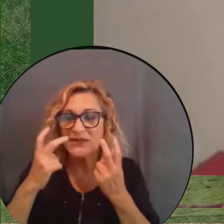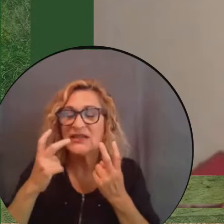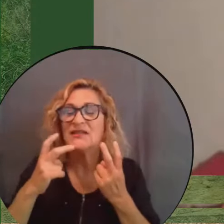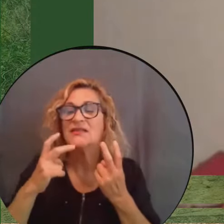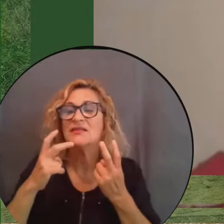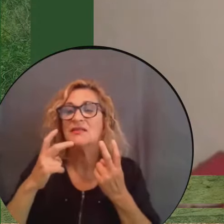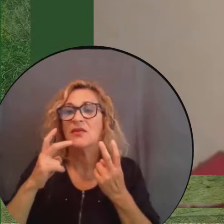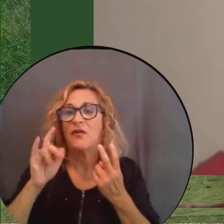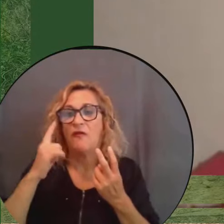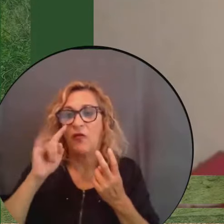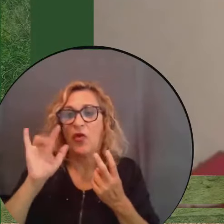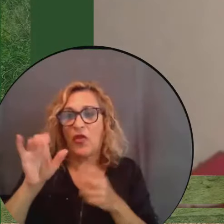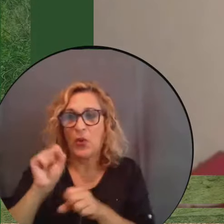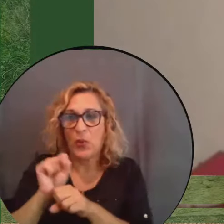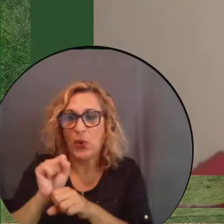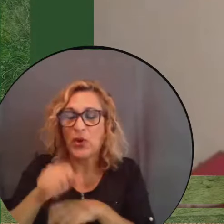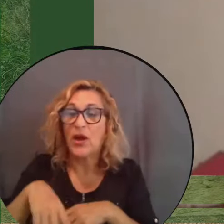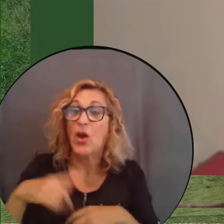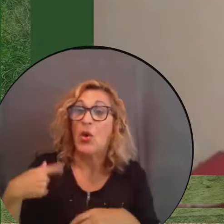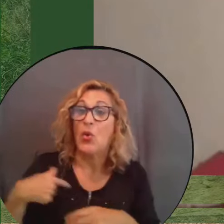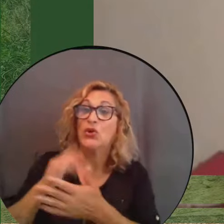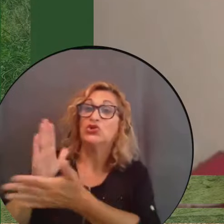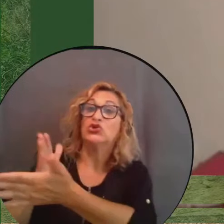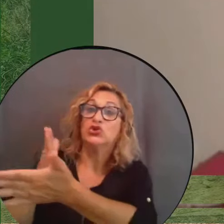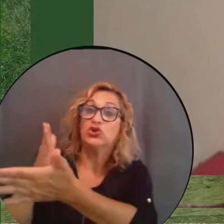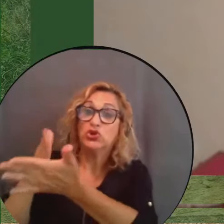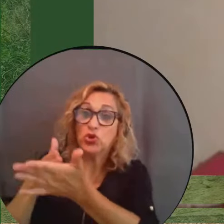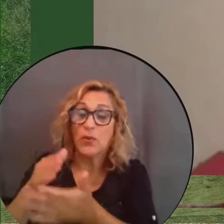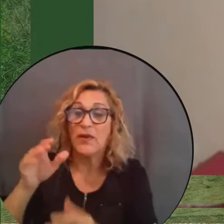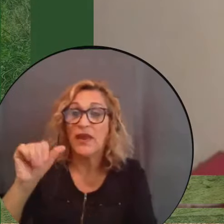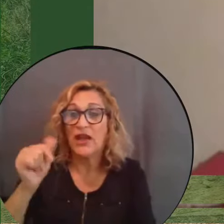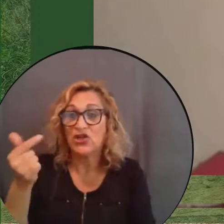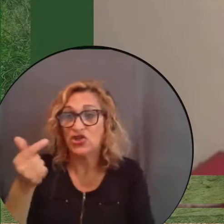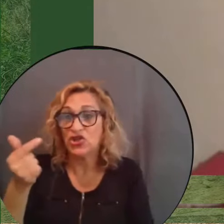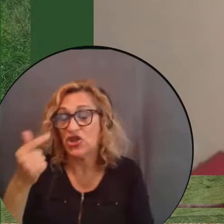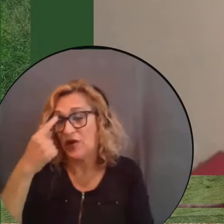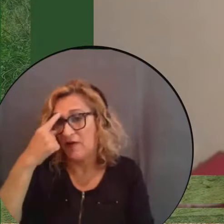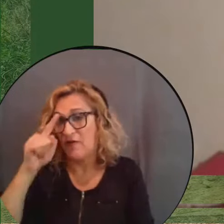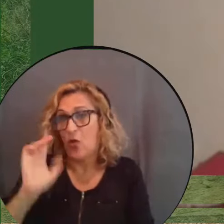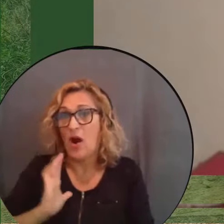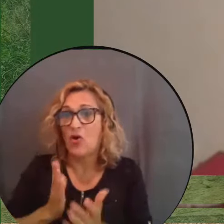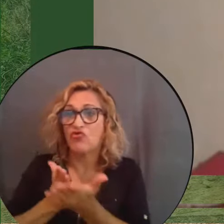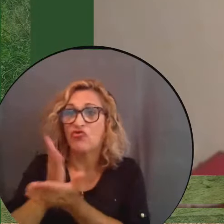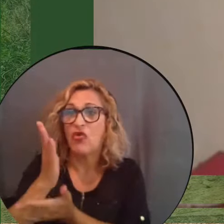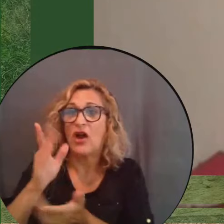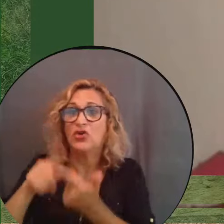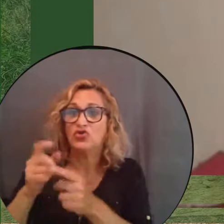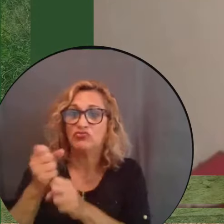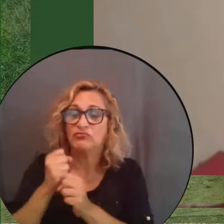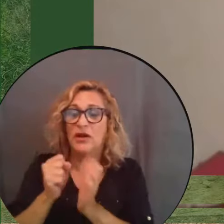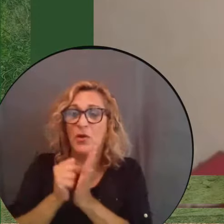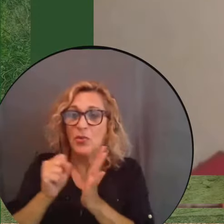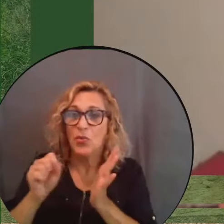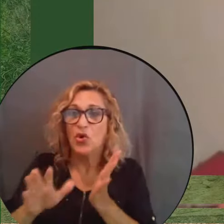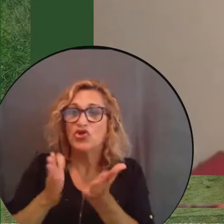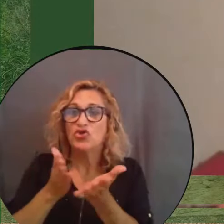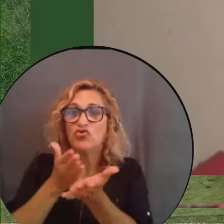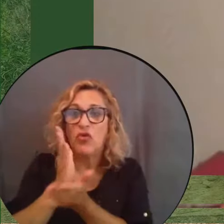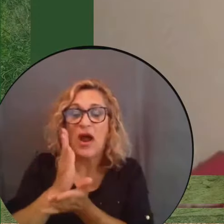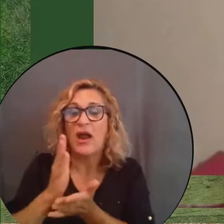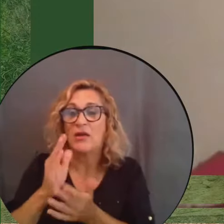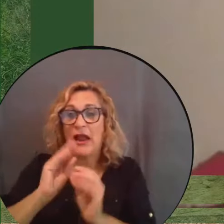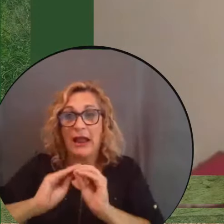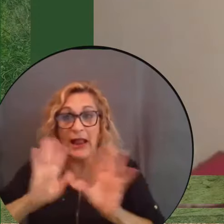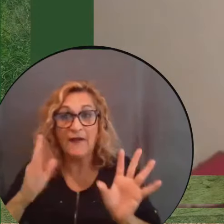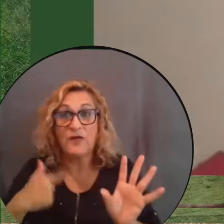Alabama Attorney General for our right to resume our abortion fund and clarify that we will not be thrown in jail and